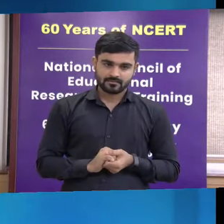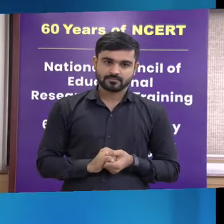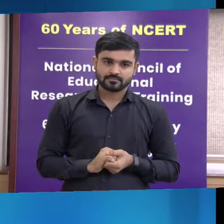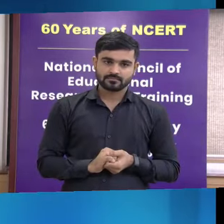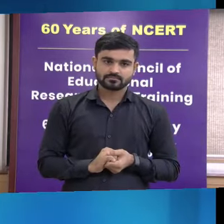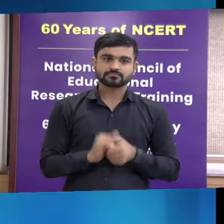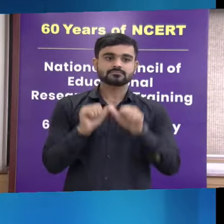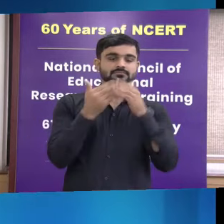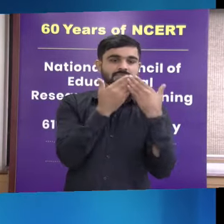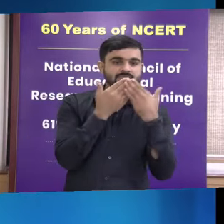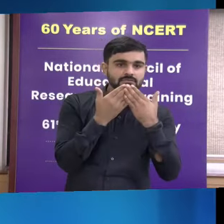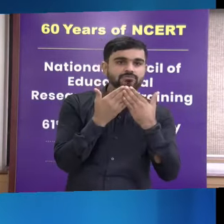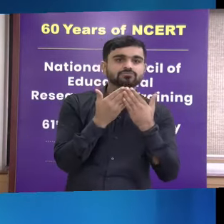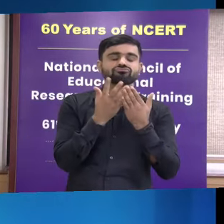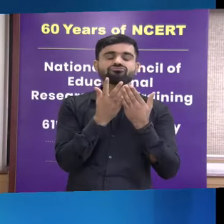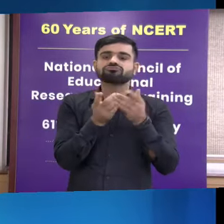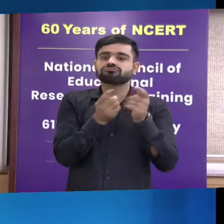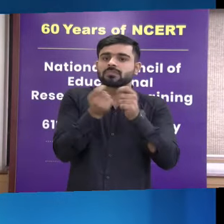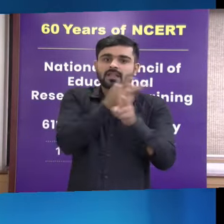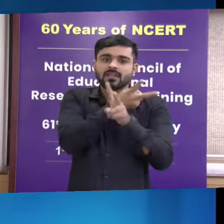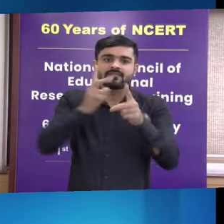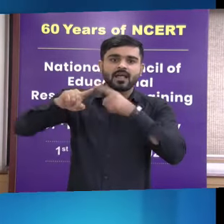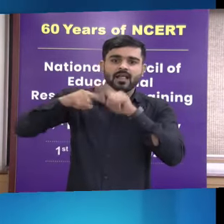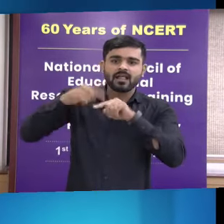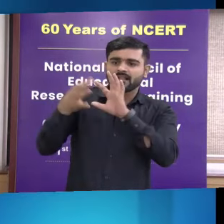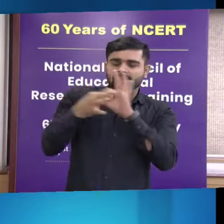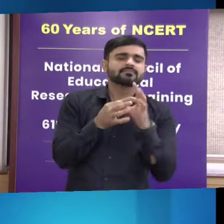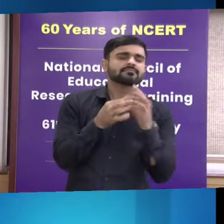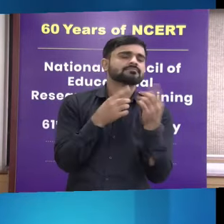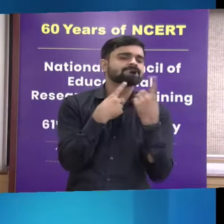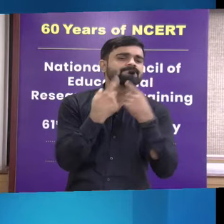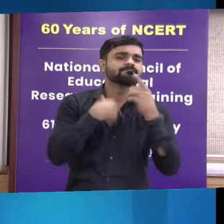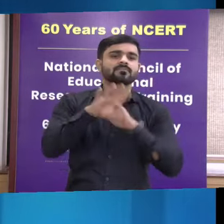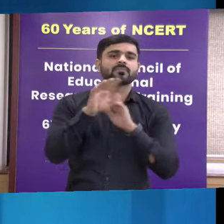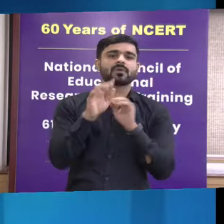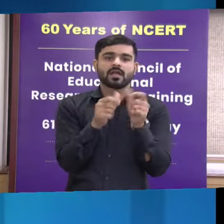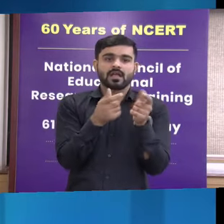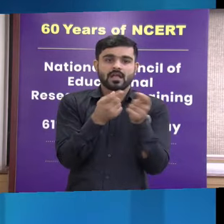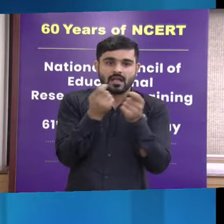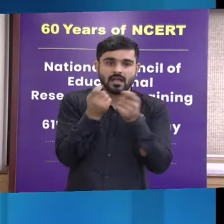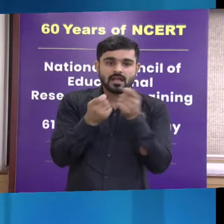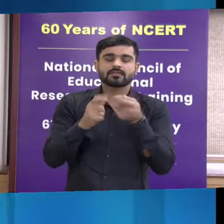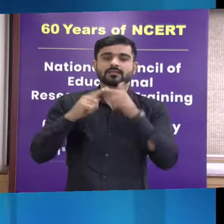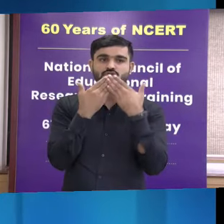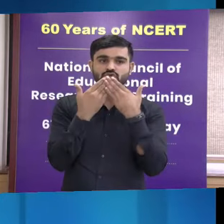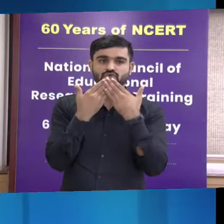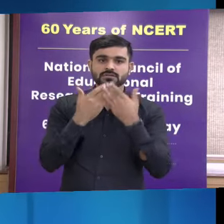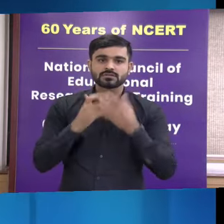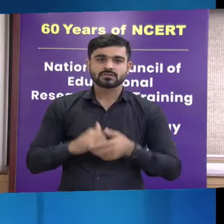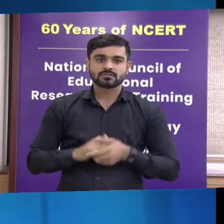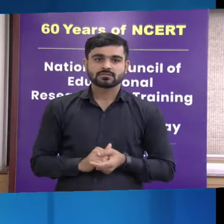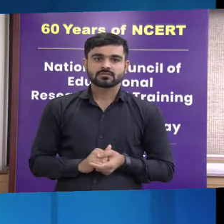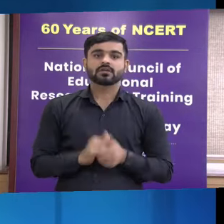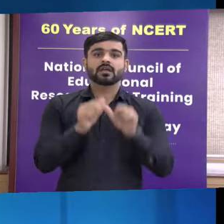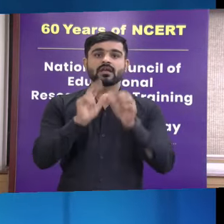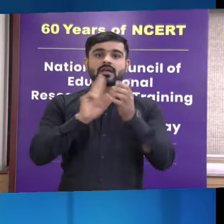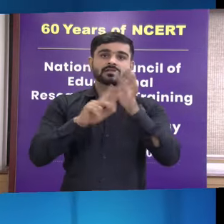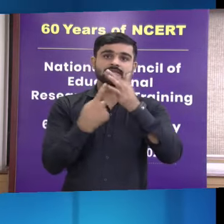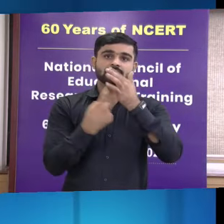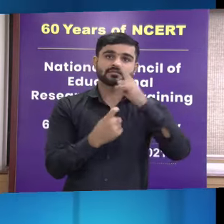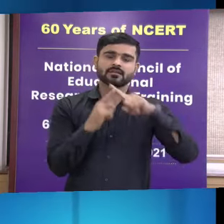looking at education in a holistic way. We keep on talking about holistic education, but NCERT is